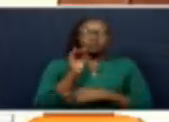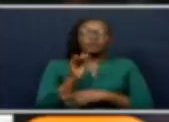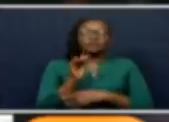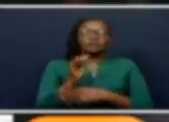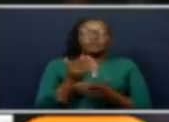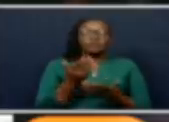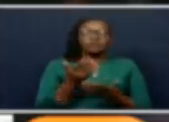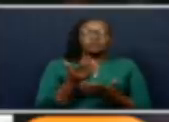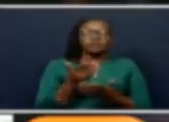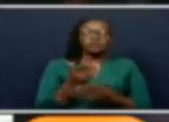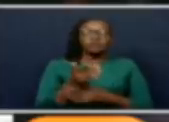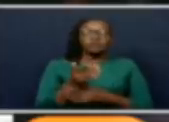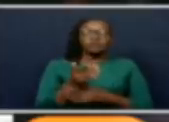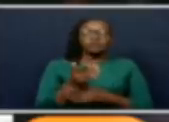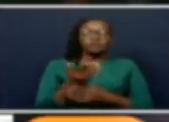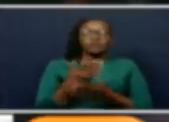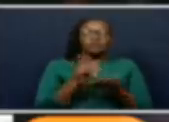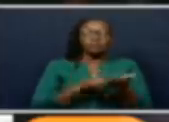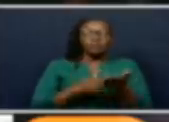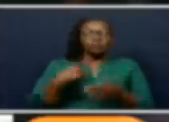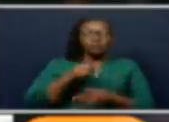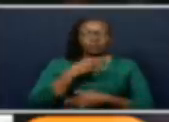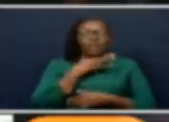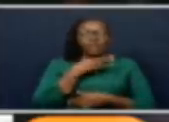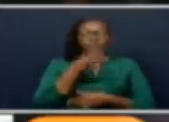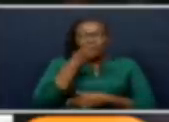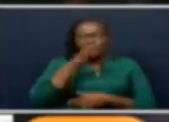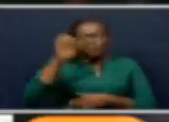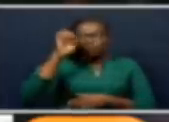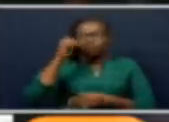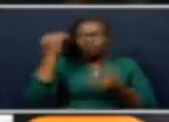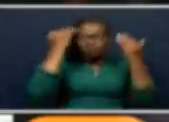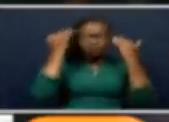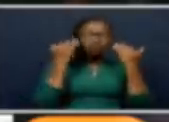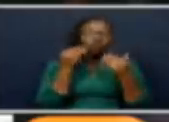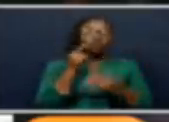what about ignoring court orders? That is the biggest problem we have.